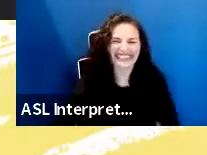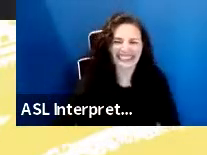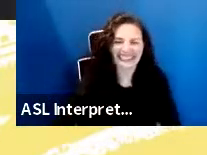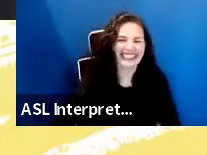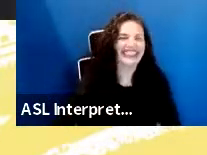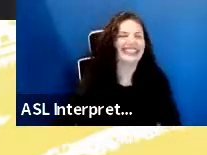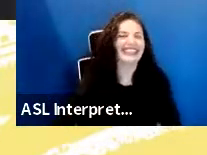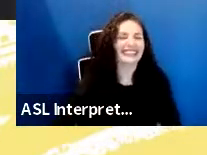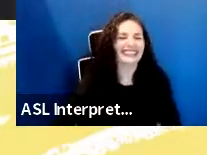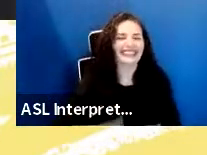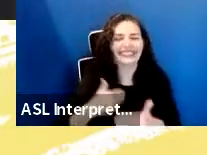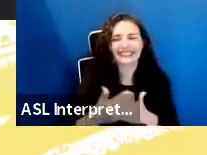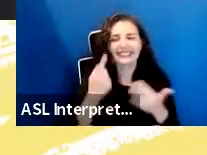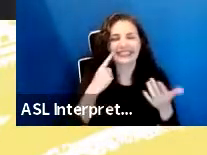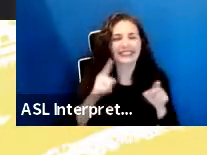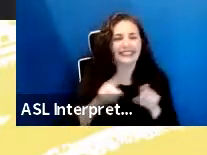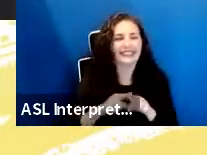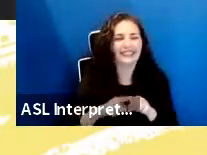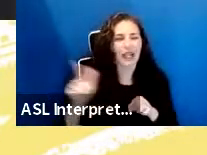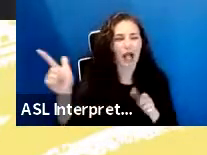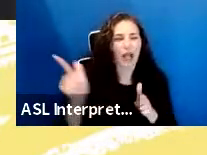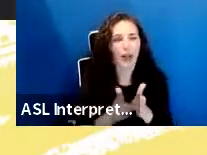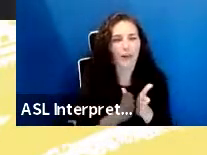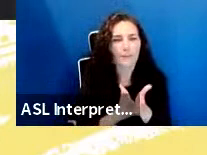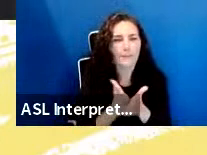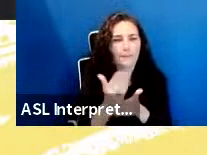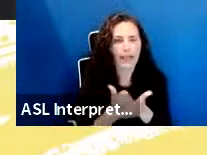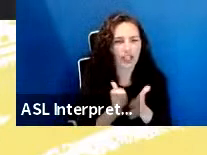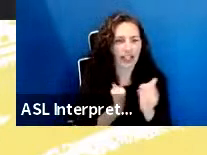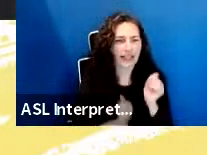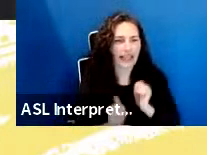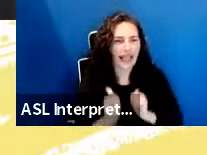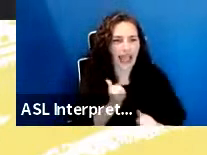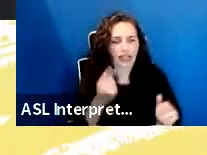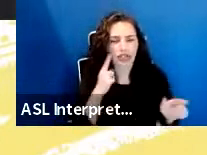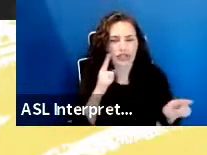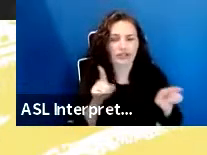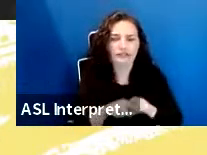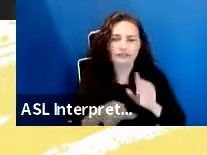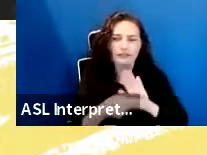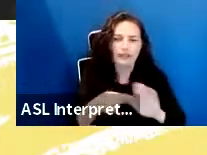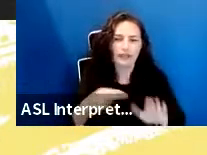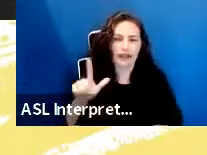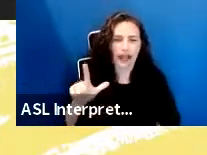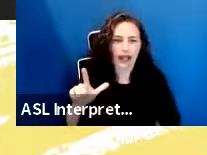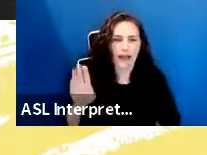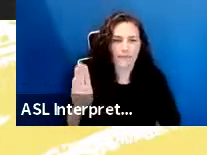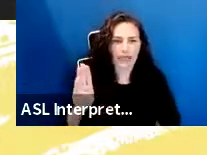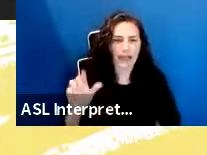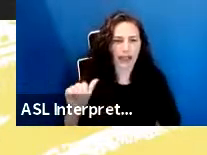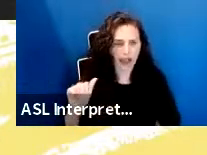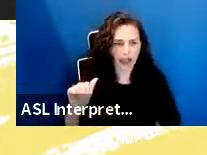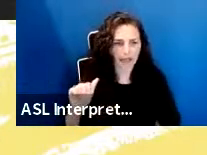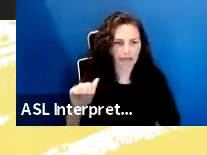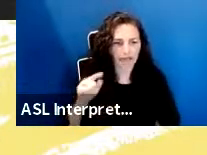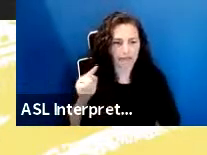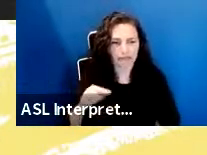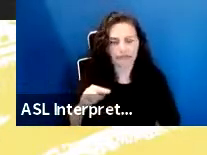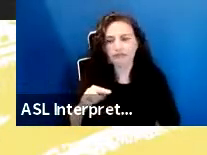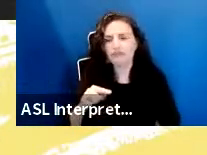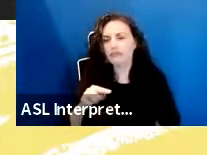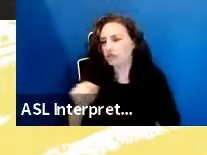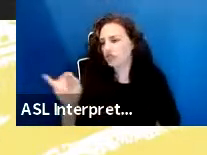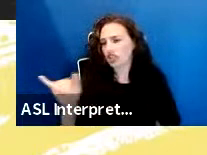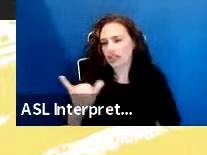the low budget theatrical agreement, which we also refer to as the LBA. And again, to emphasize, as Lorna